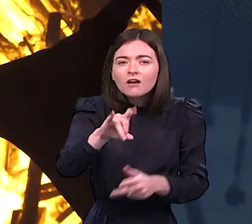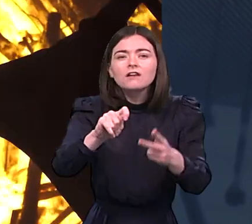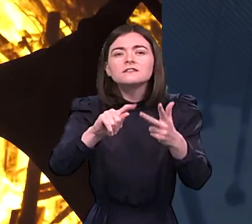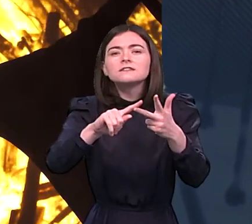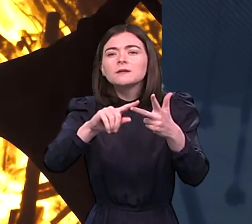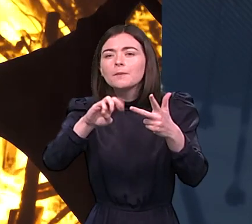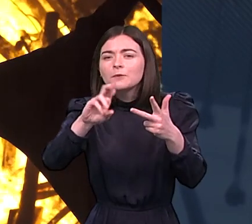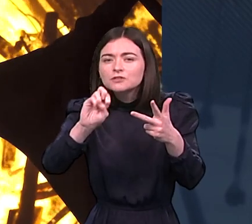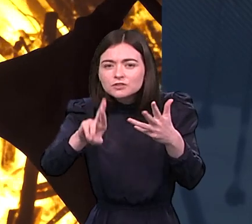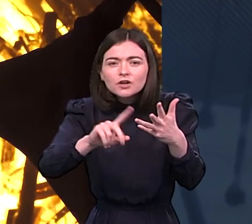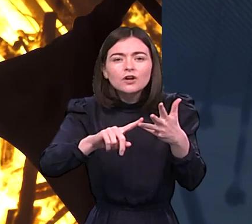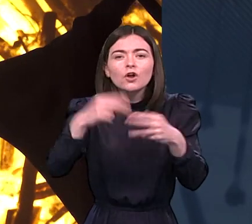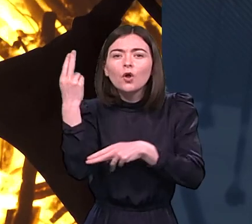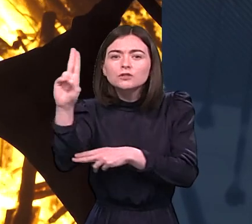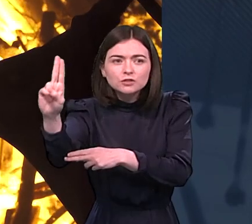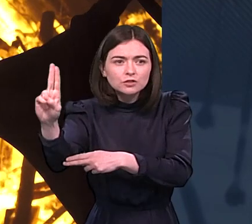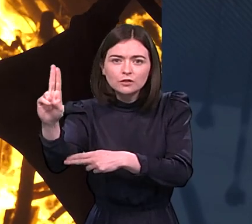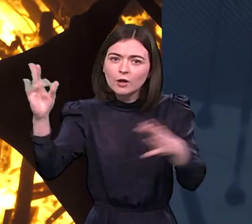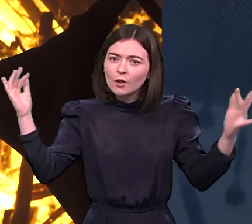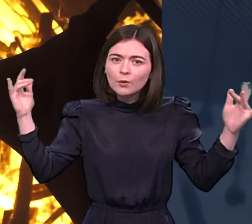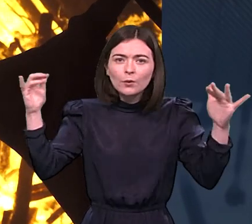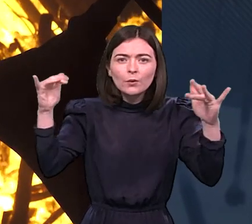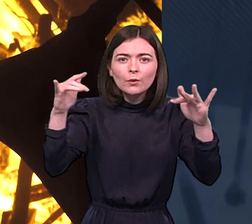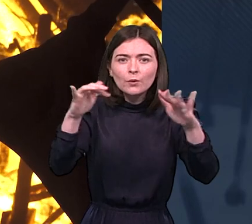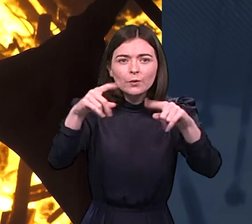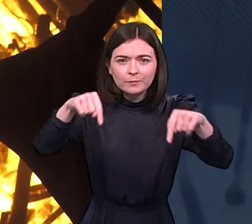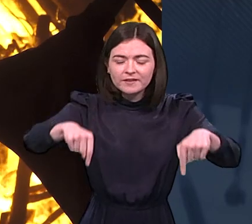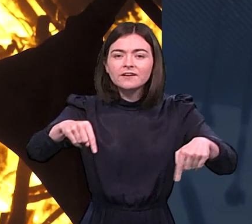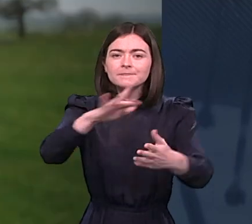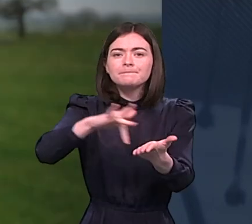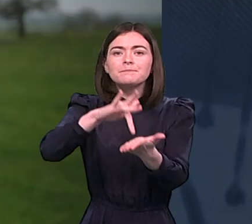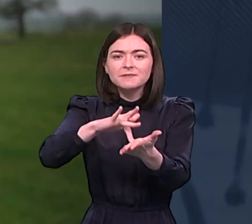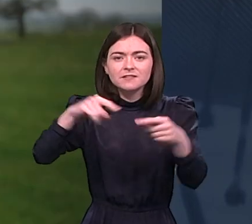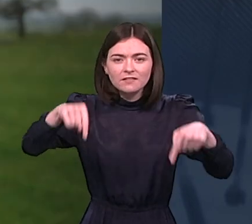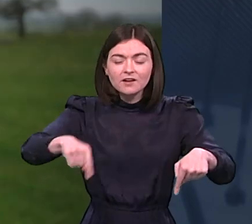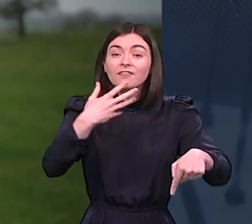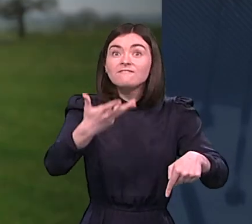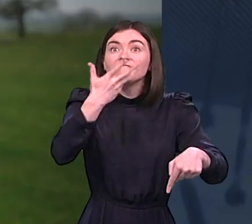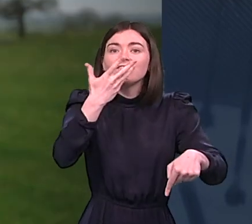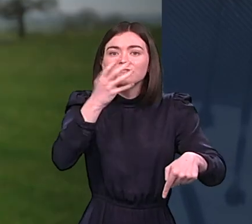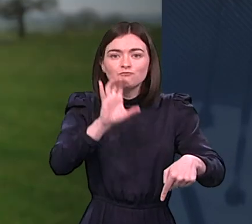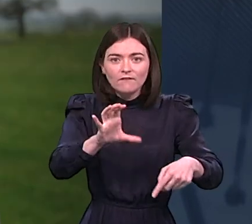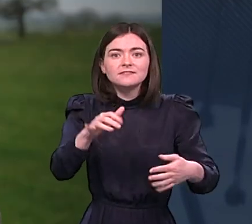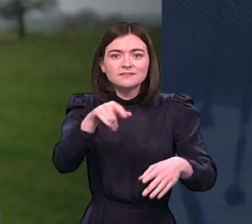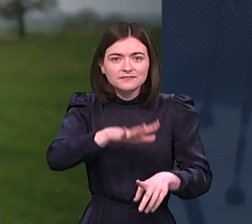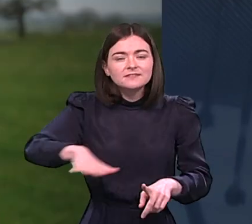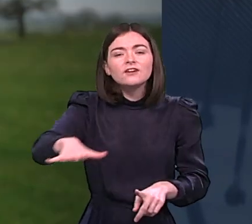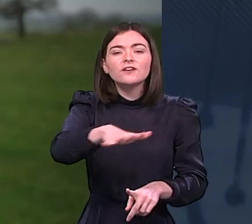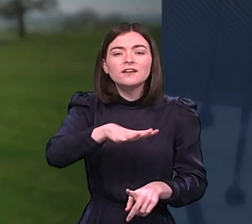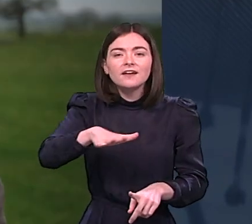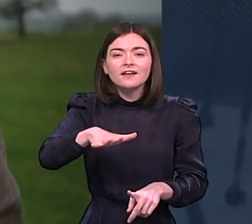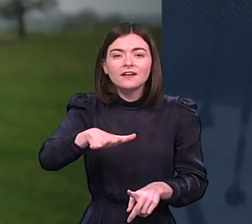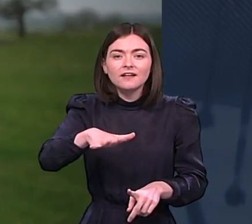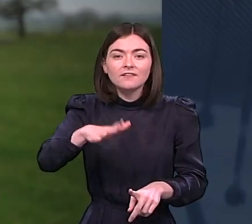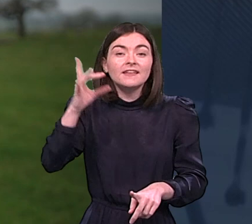Munster, Ulster, would all meet here in Midda, the fifth province, the fifth kingdom, Kingdom of Midda. The Kingdom